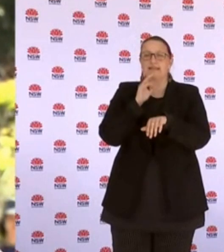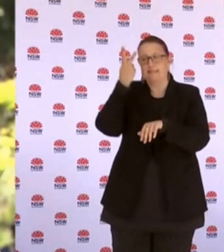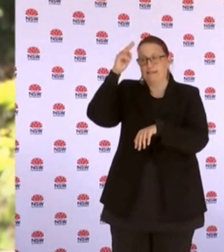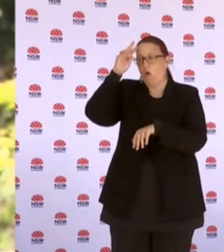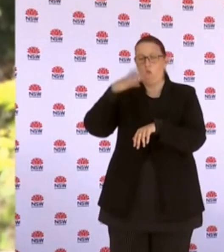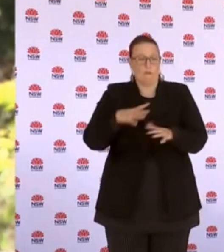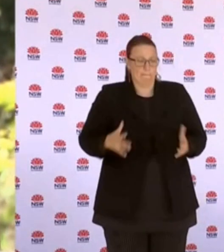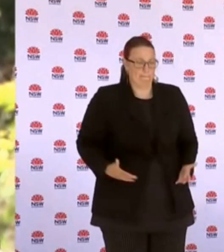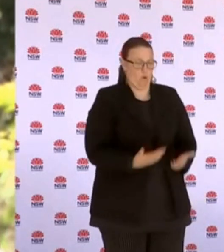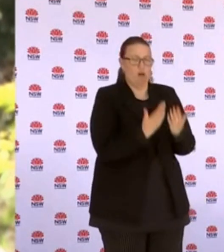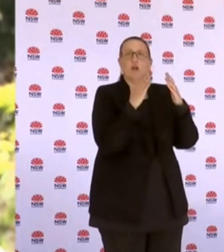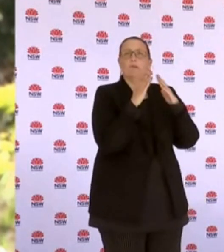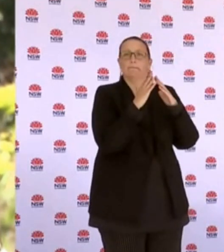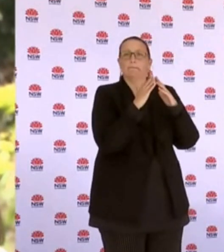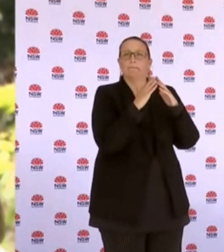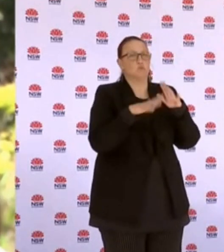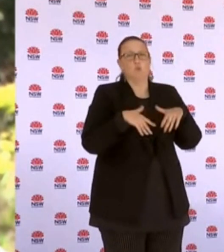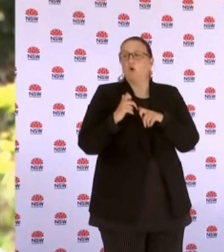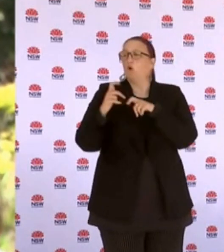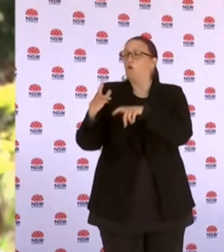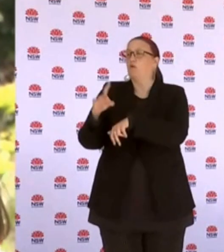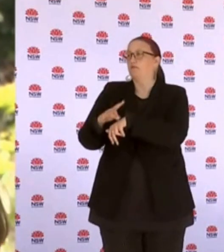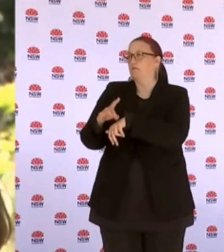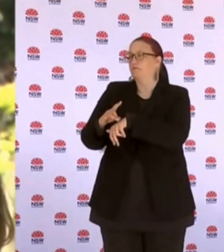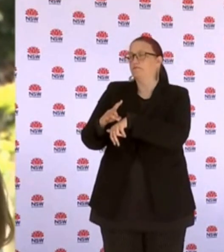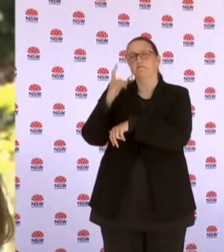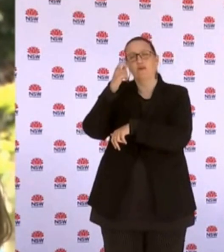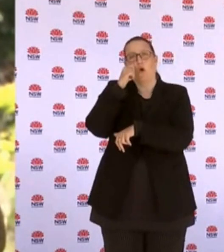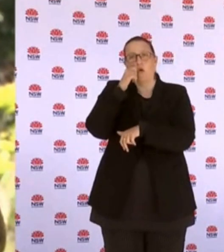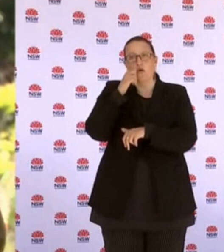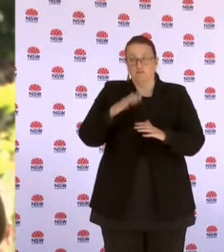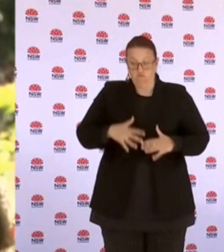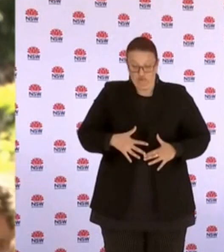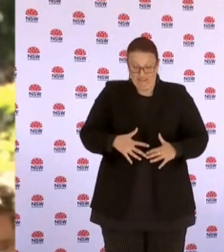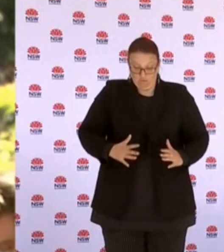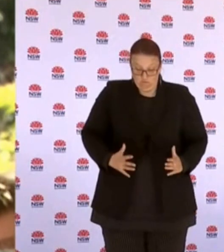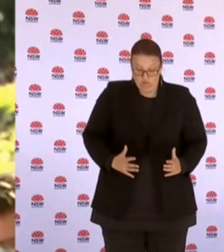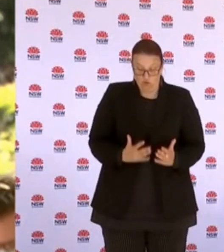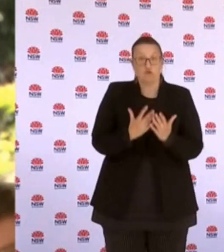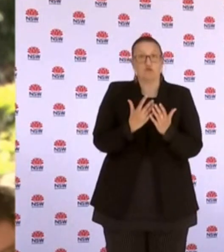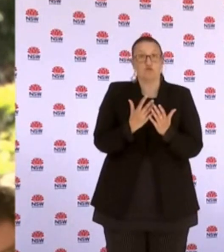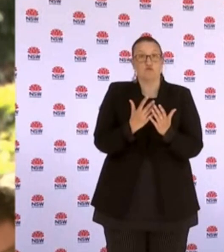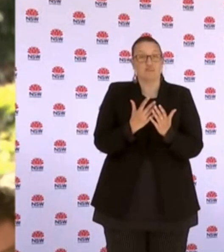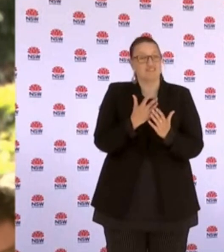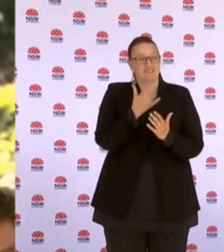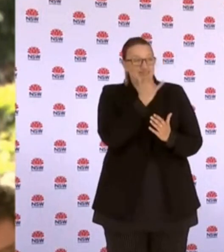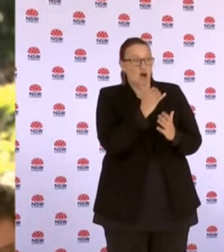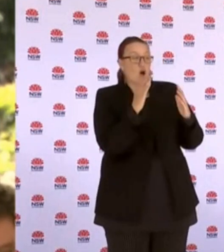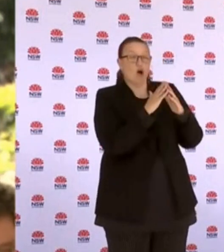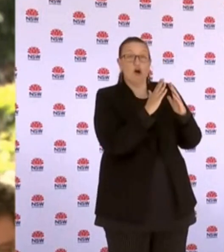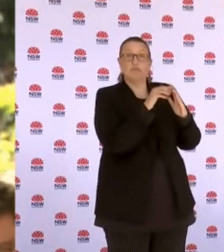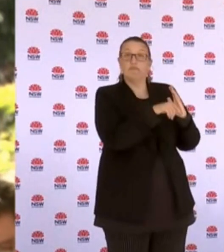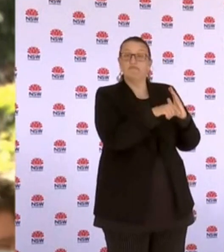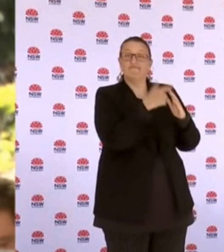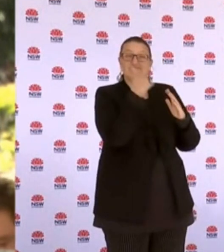births, which home births do come in some circumstances with increased risk. Considering that's because at home they can at least have their partner with them the entire